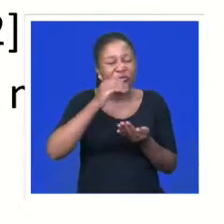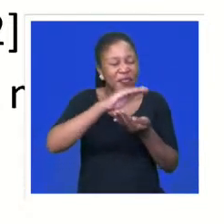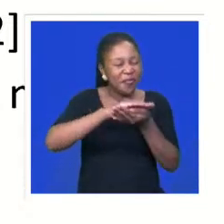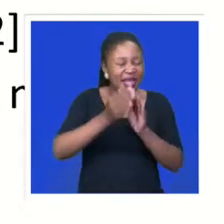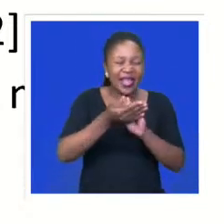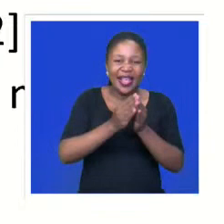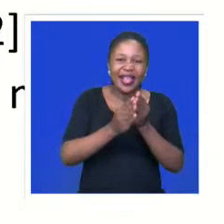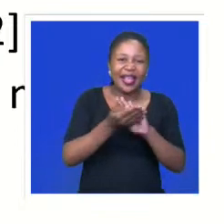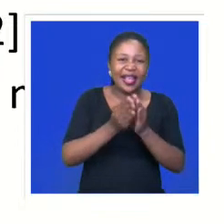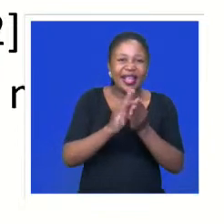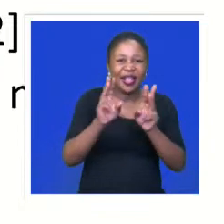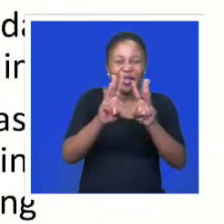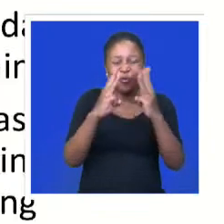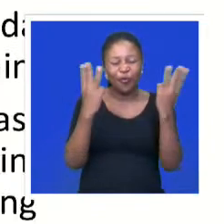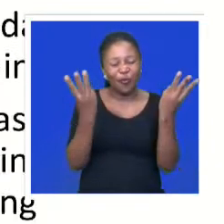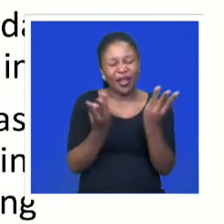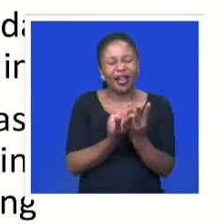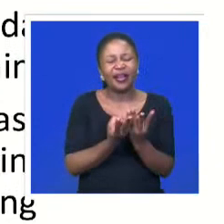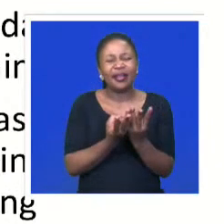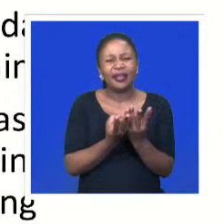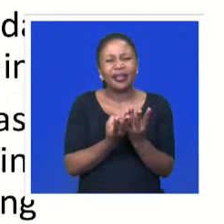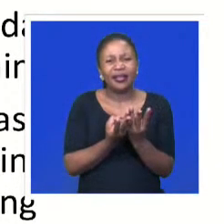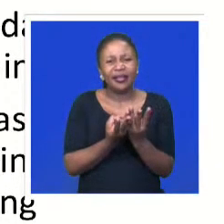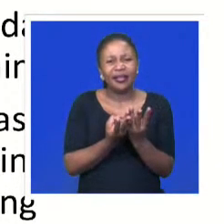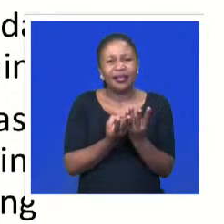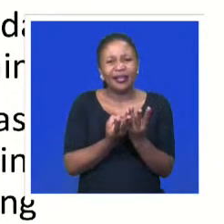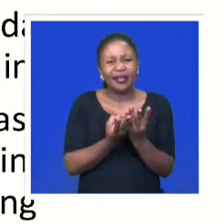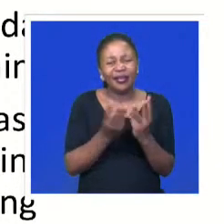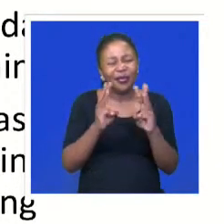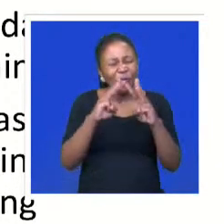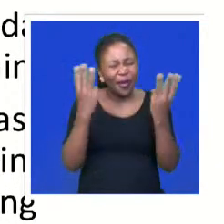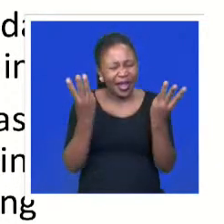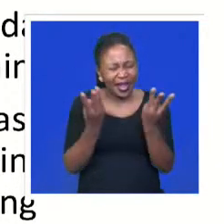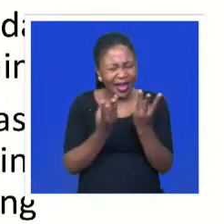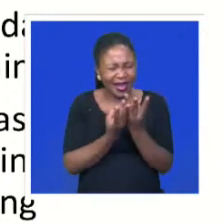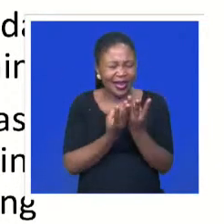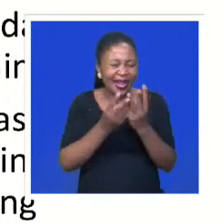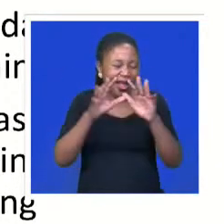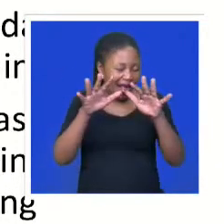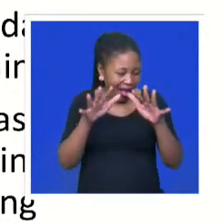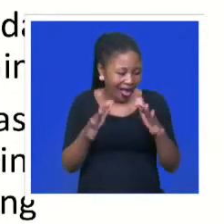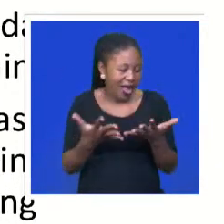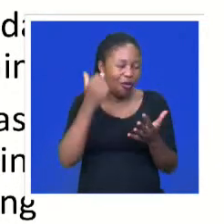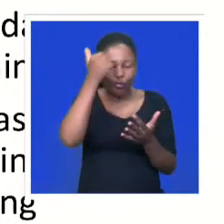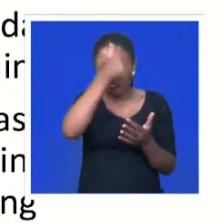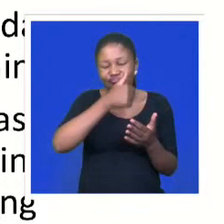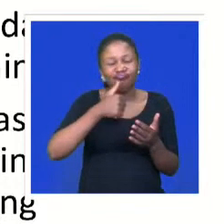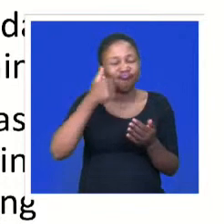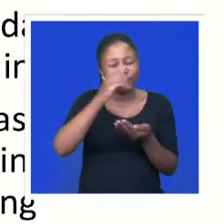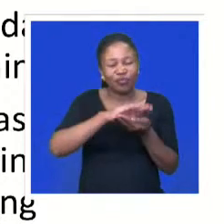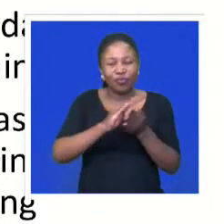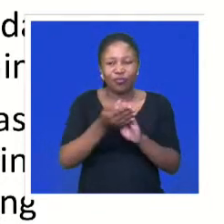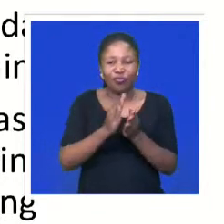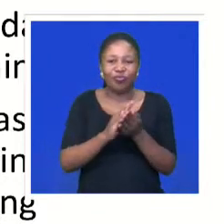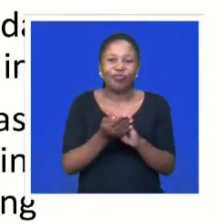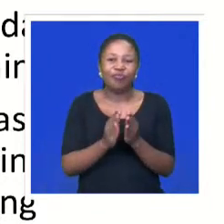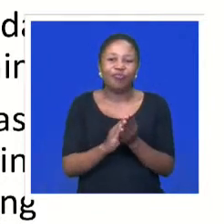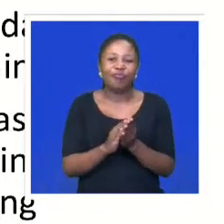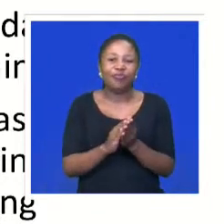God created the universe. God created the universe through